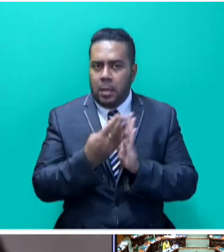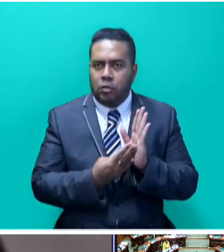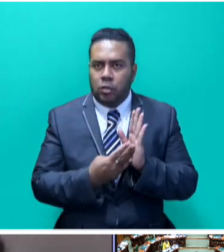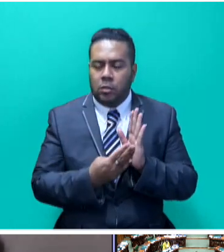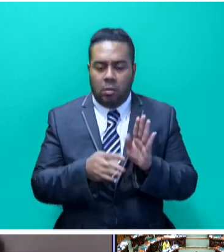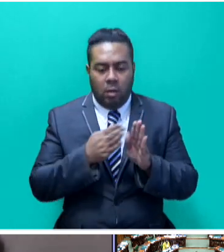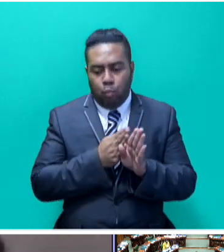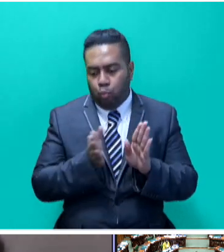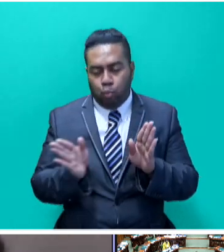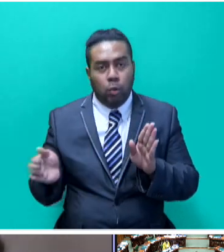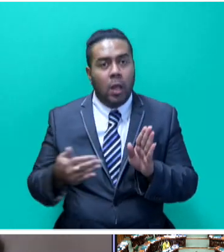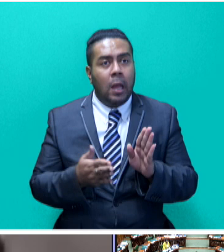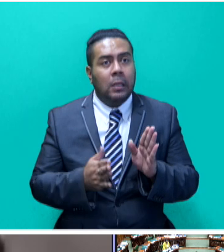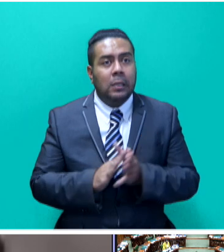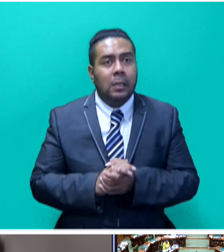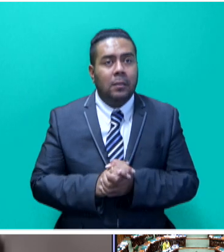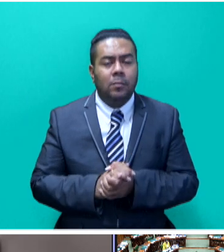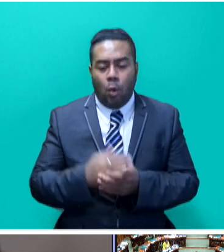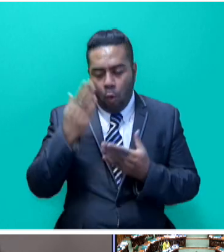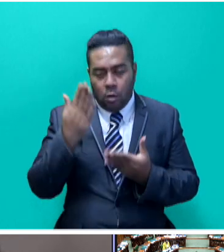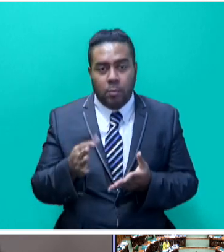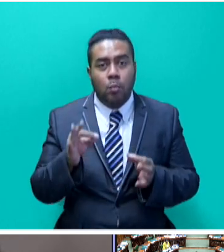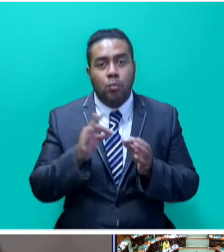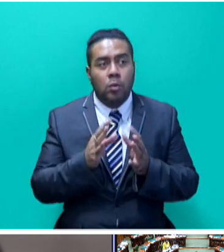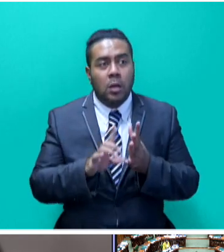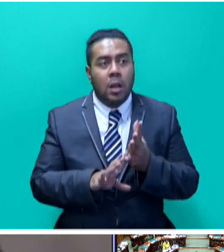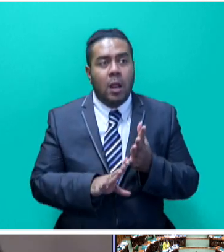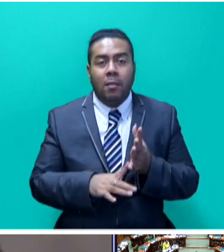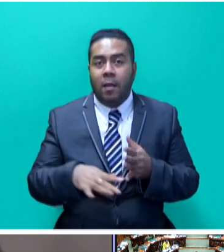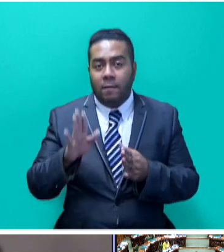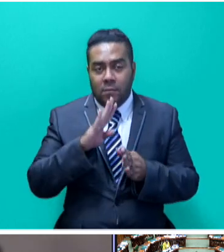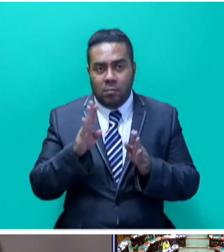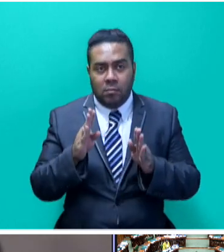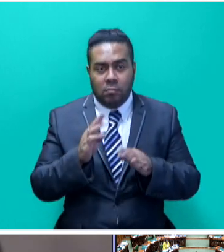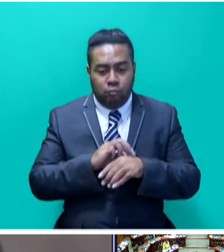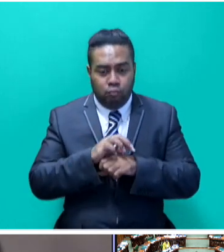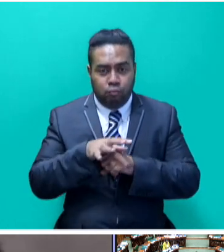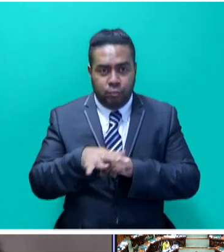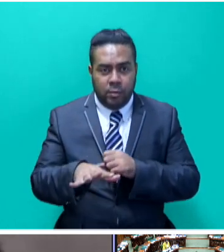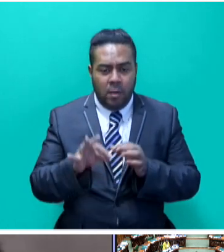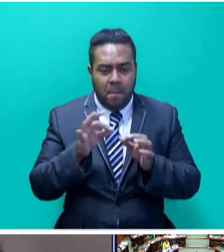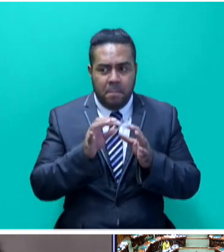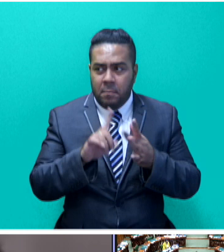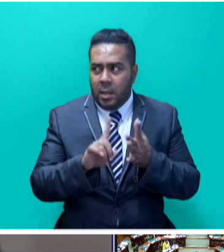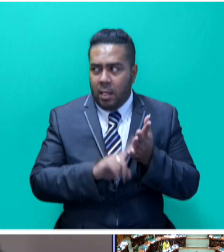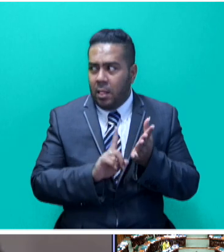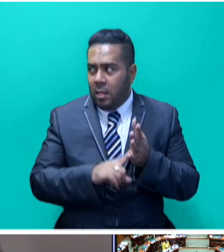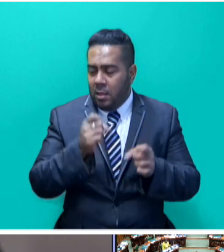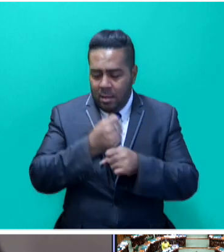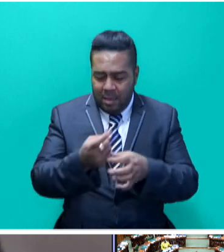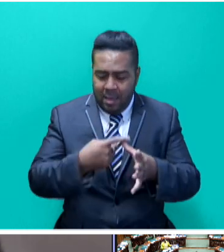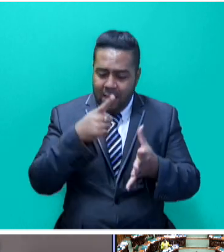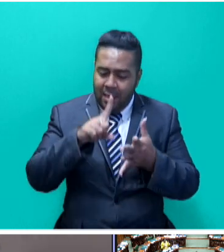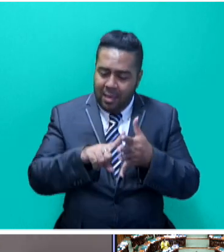issues. Honourable Bulinaouda claims that Bill Gates is behind COVID. What preposterous ideas, sir. Mr. Speaker, sir,